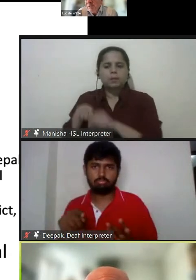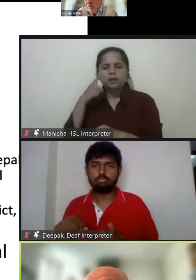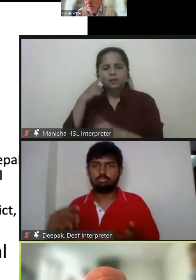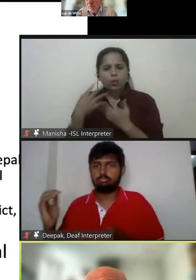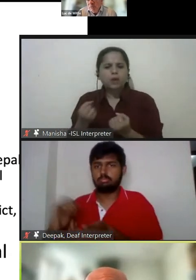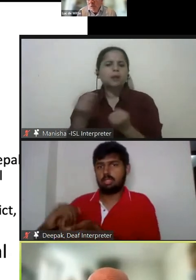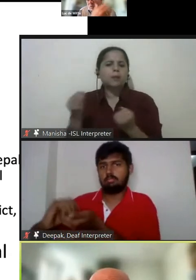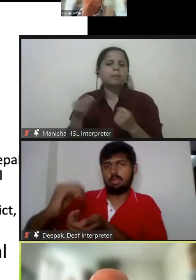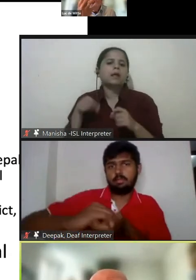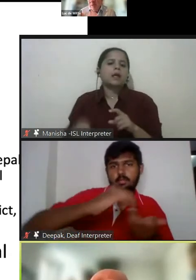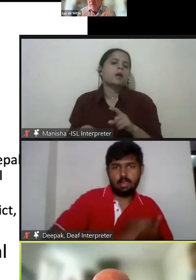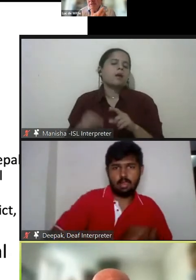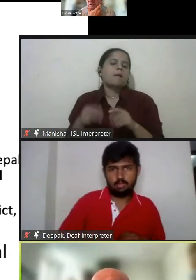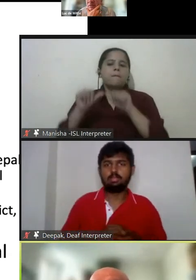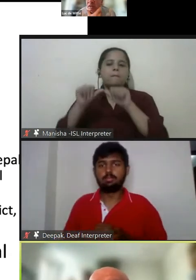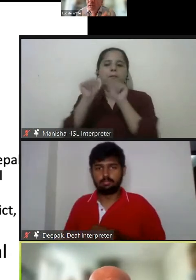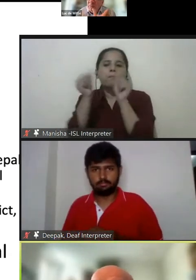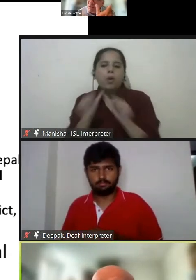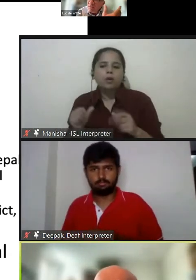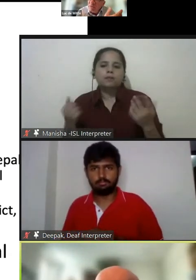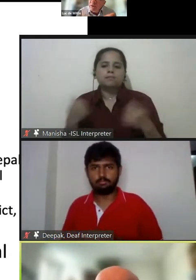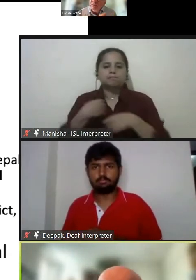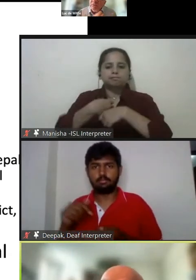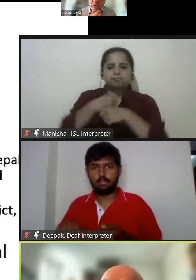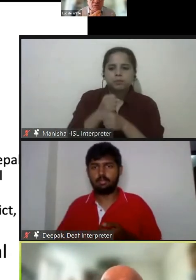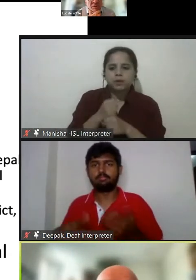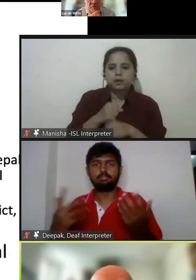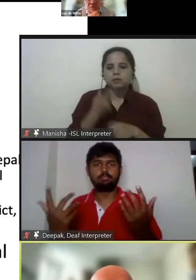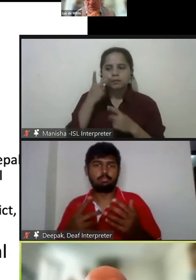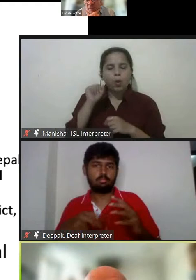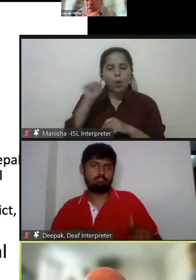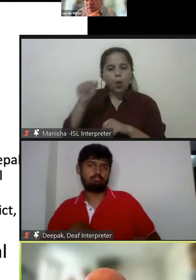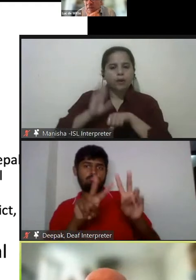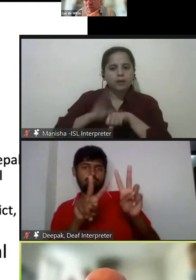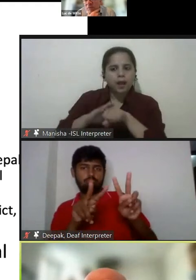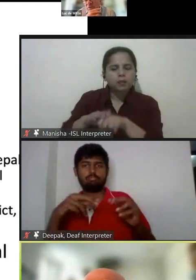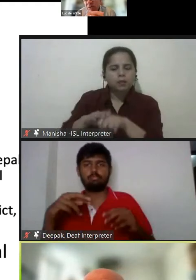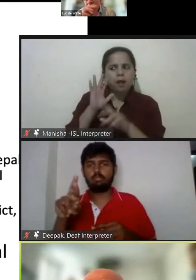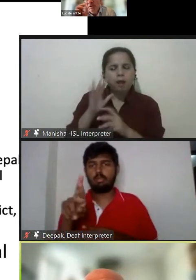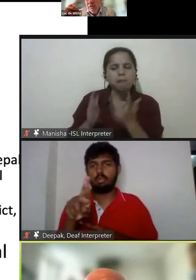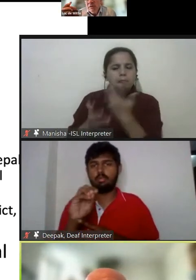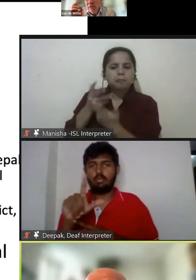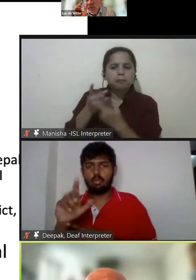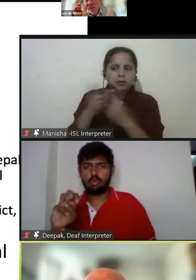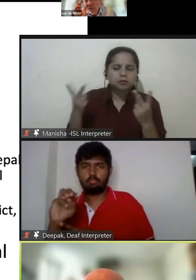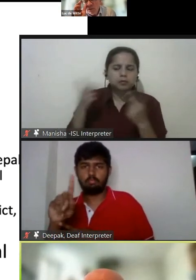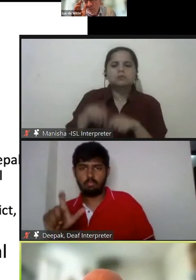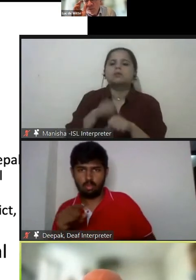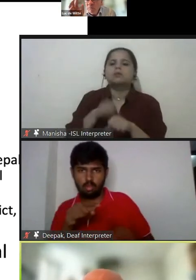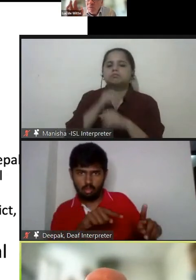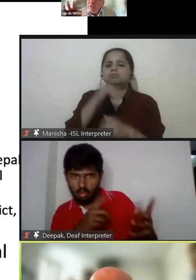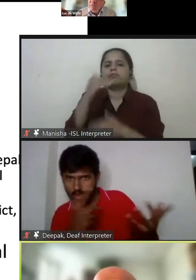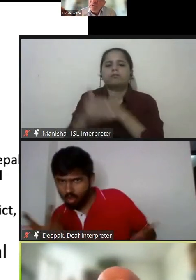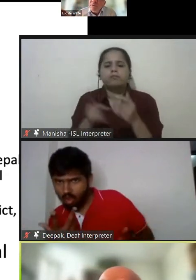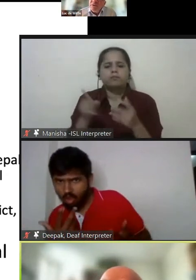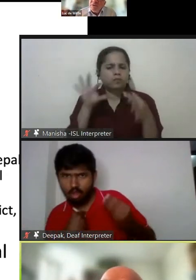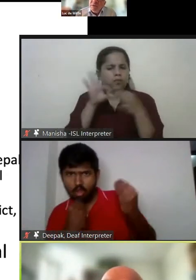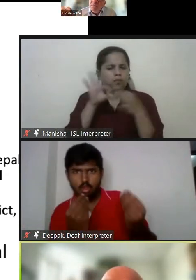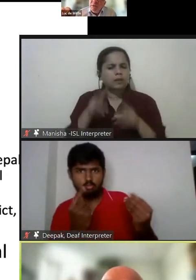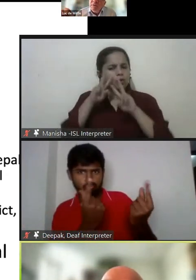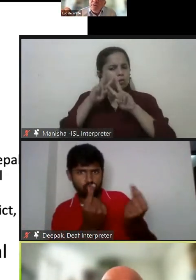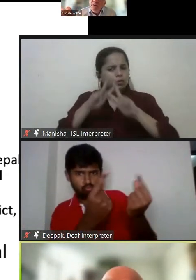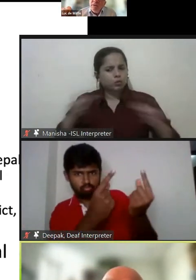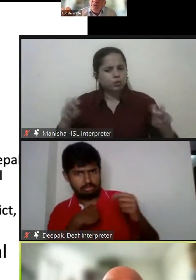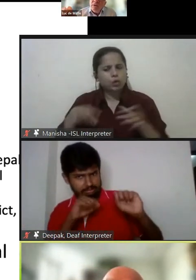models based on known experiences and based on our own research. And we also did a study in connection with the World Health